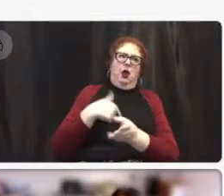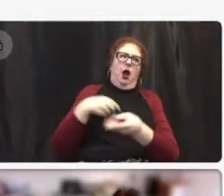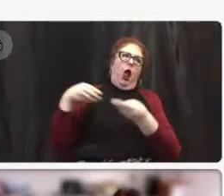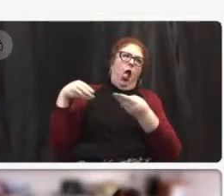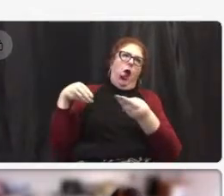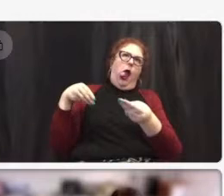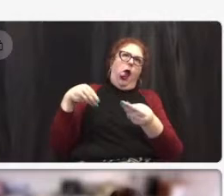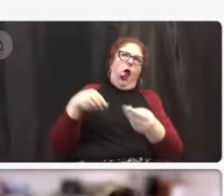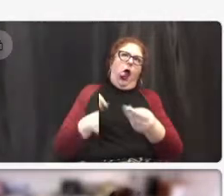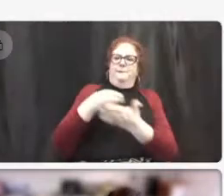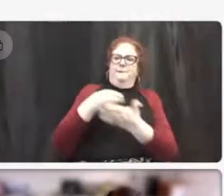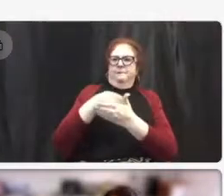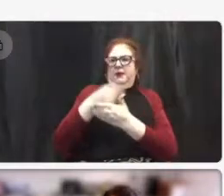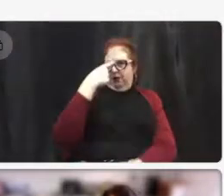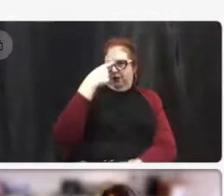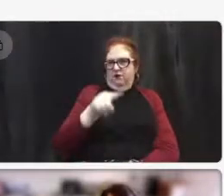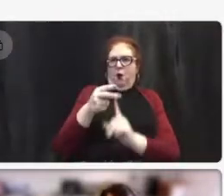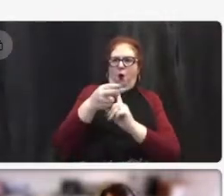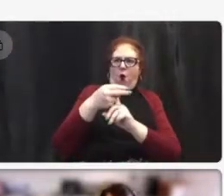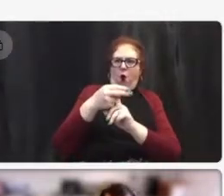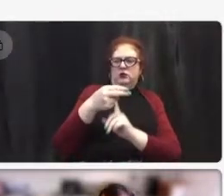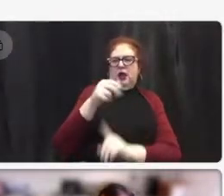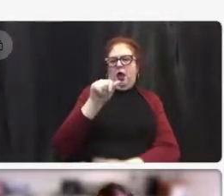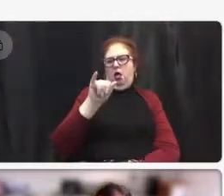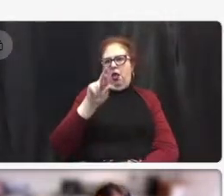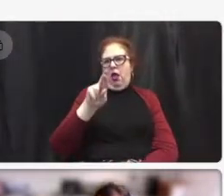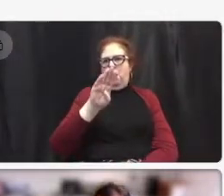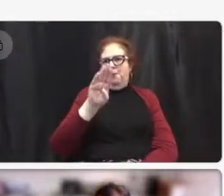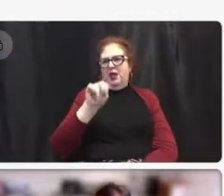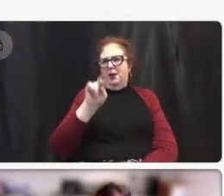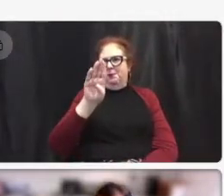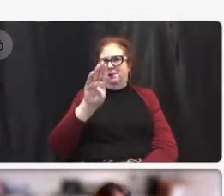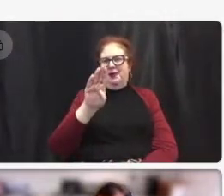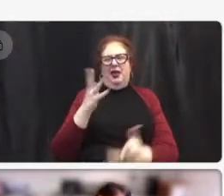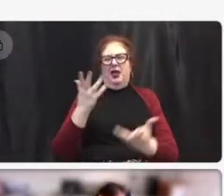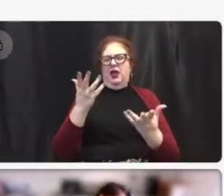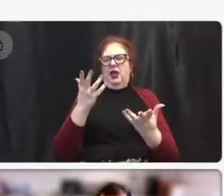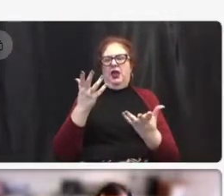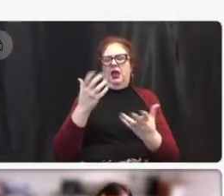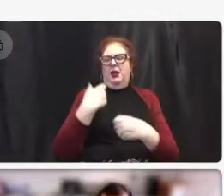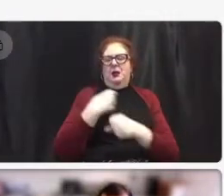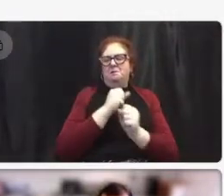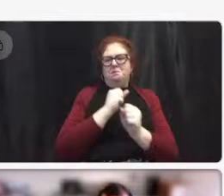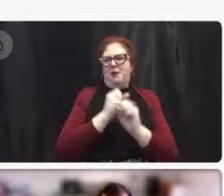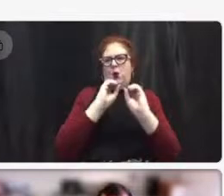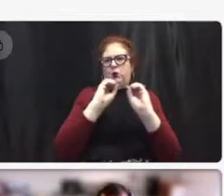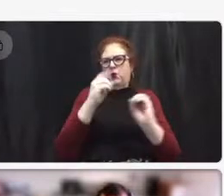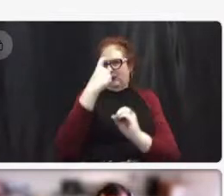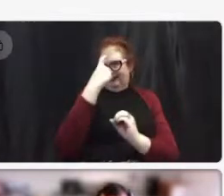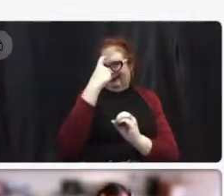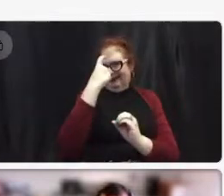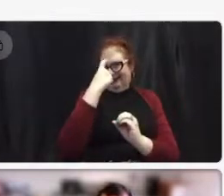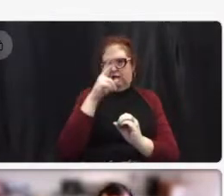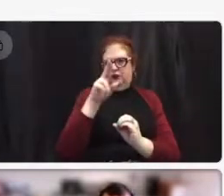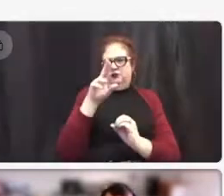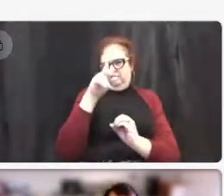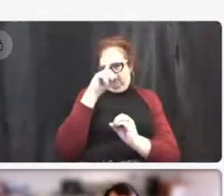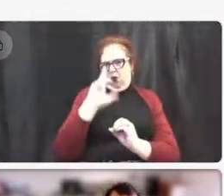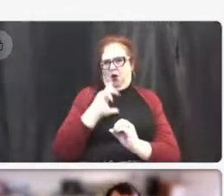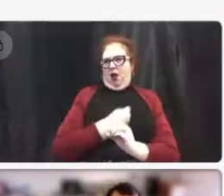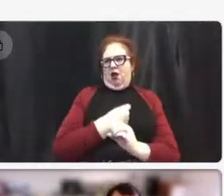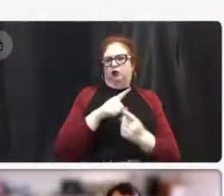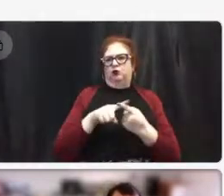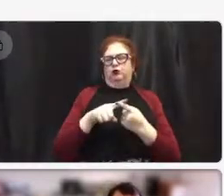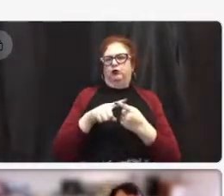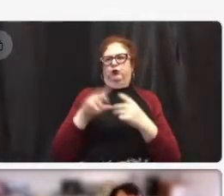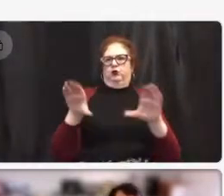Airbnbs. So it made some sense for us to have that, so I could come. At the time, she was 95, but the dynamics, that's